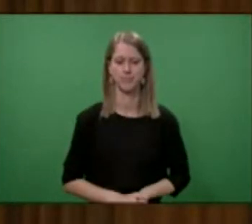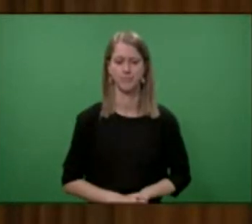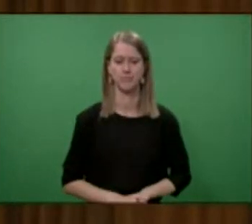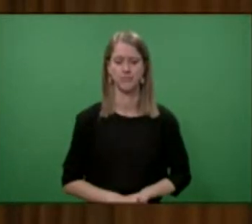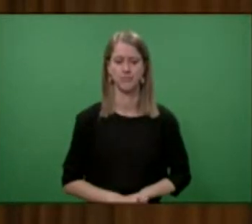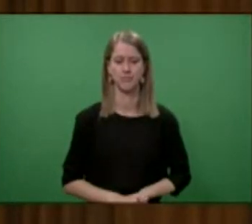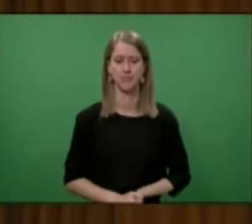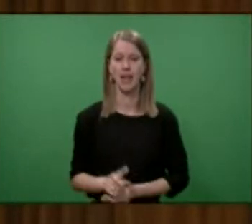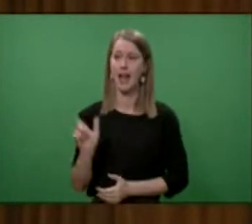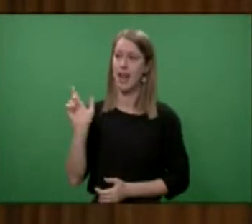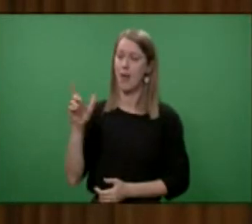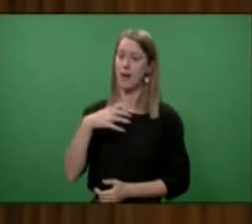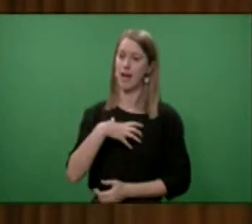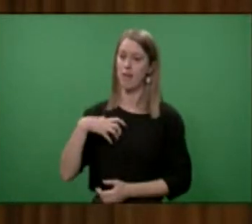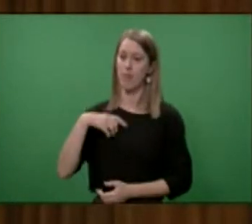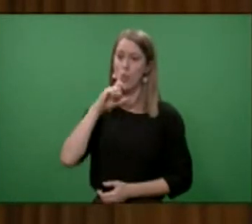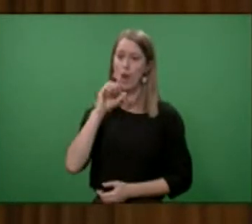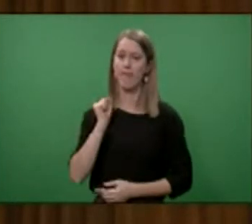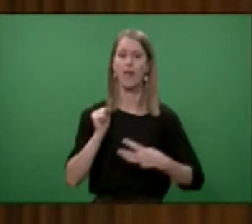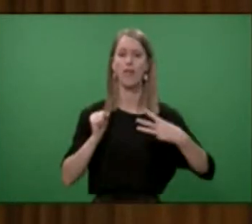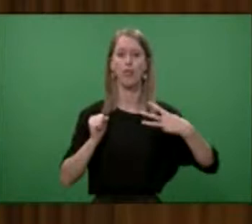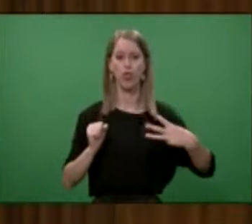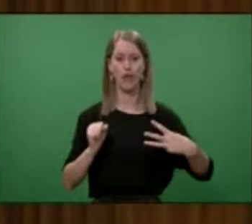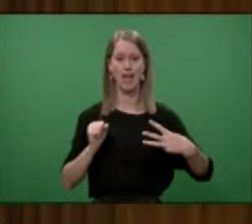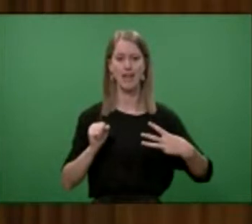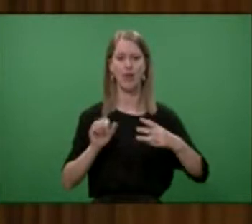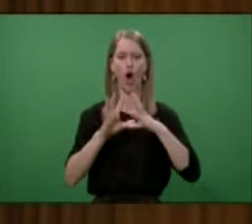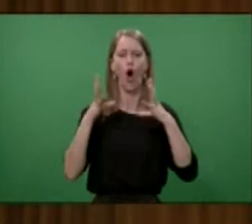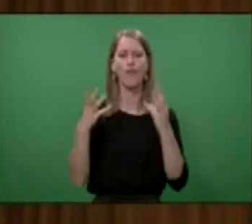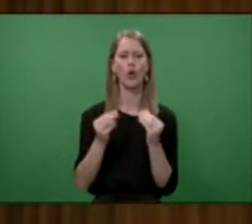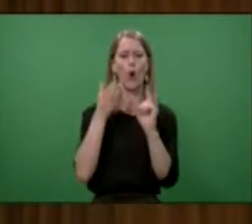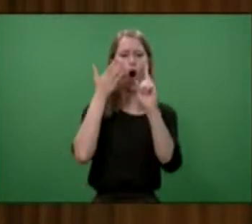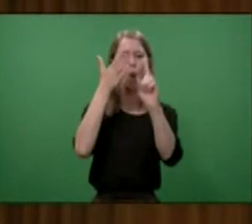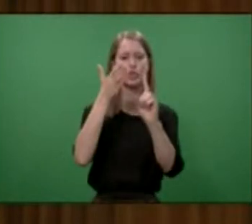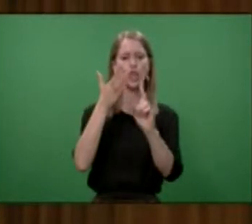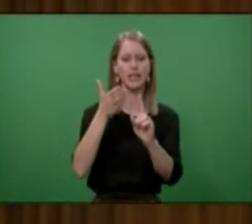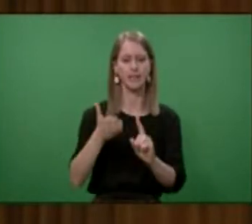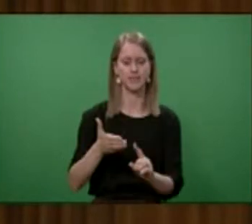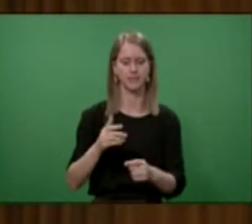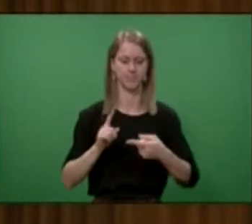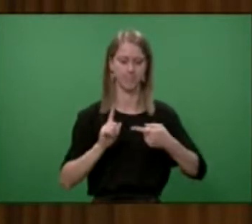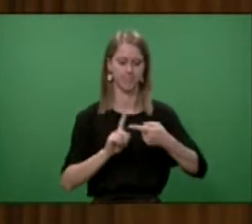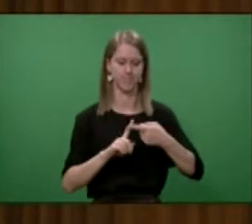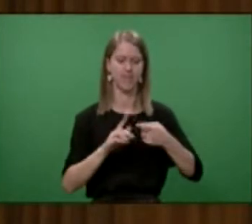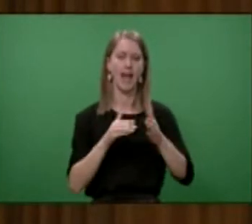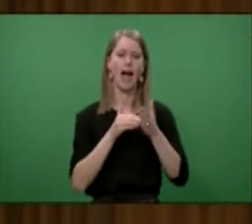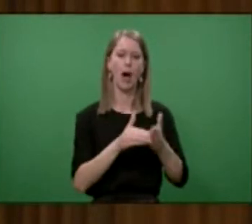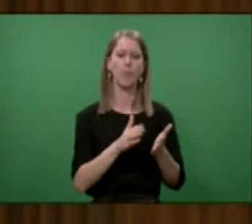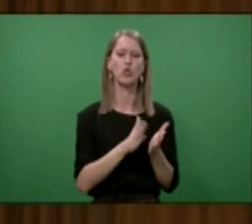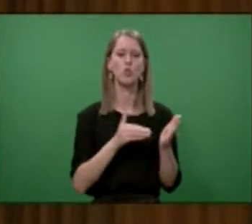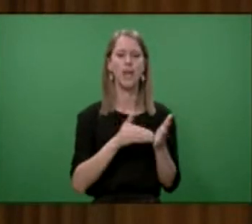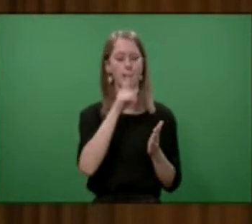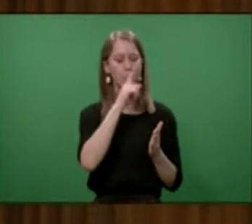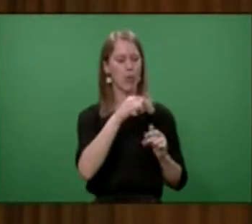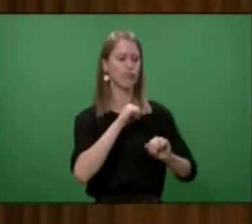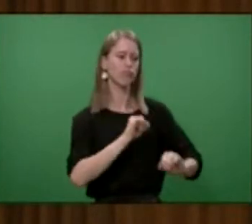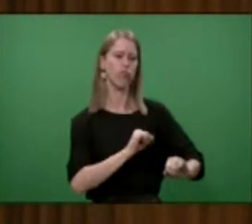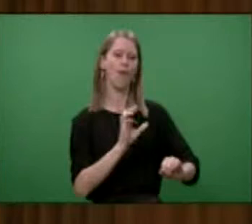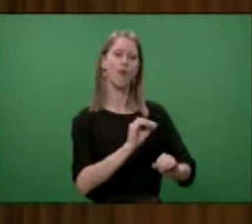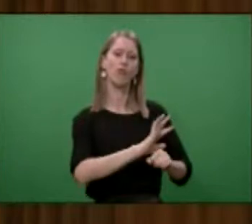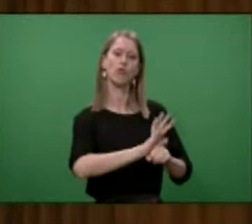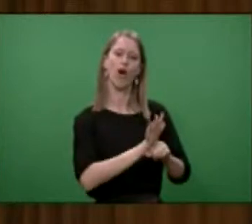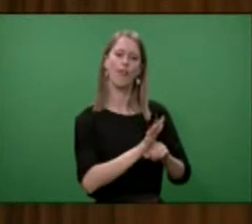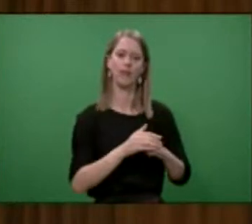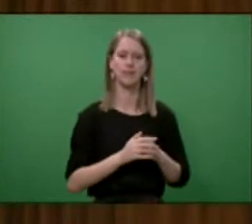The Labour government will have three overarching objectives: to keep New Zealanders safe from COVID-19,